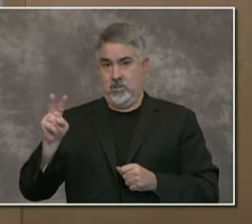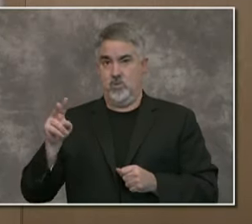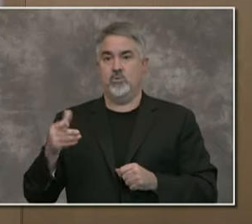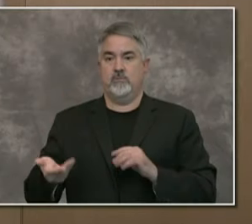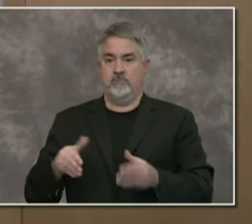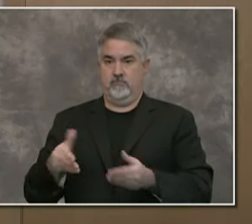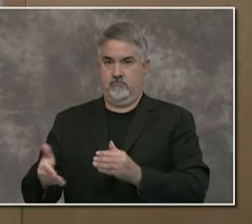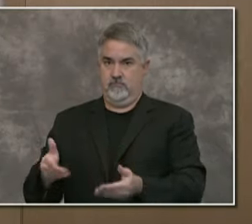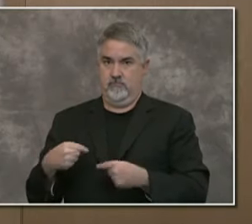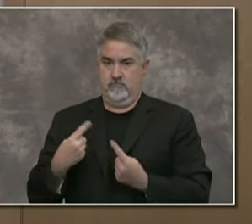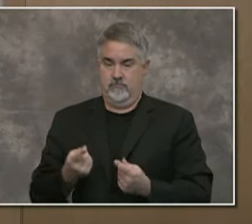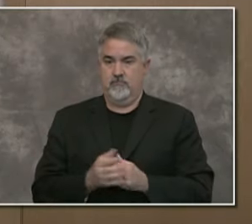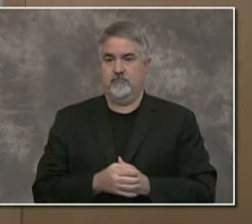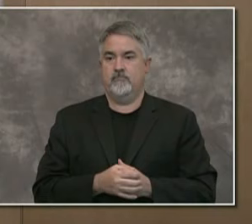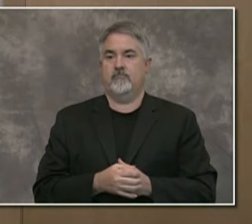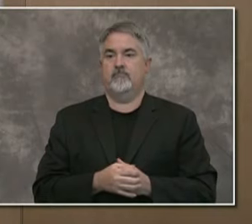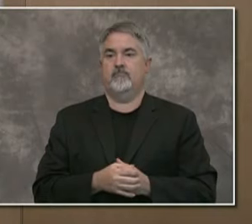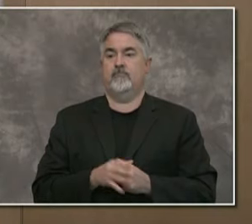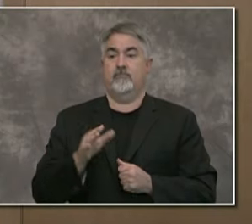Diego is reporting